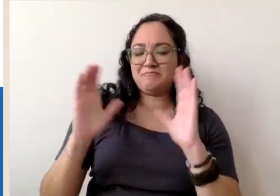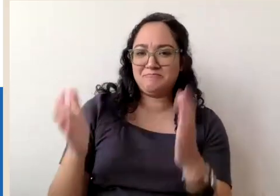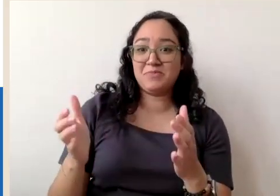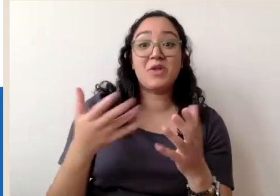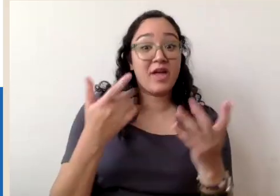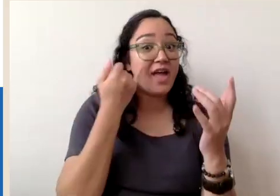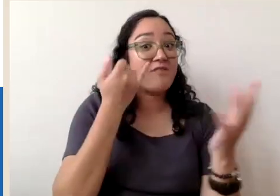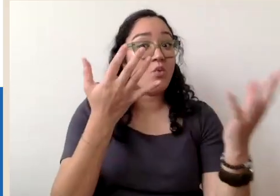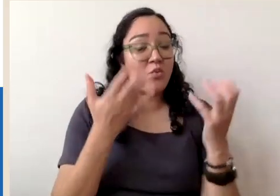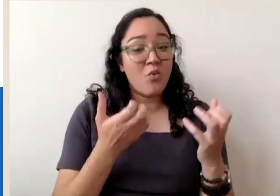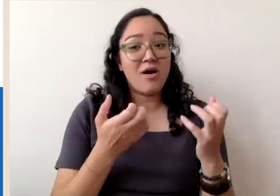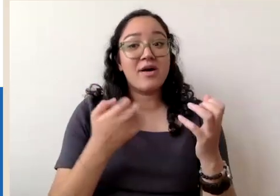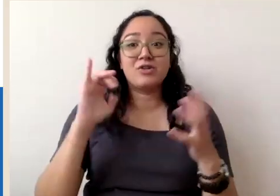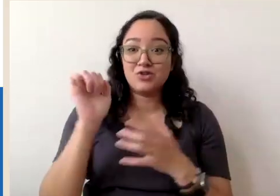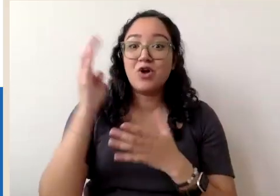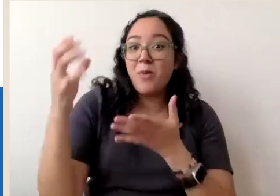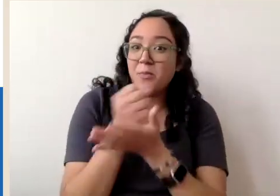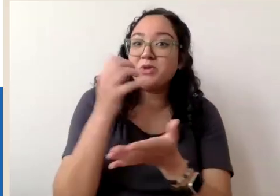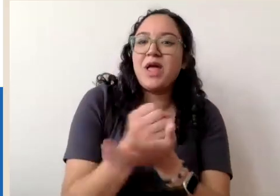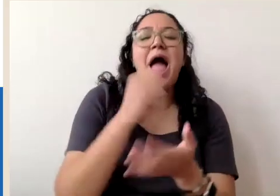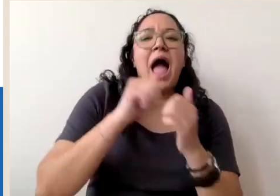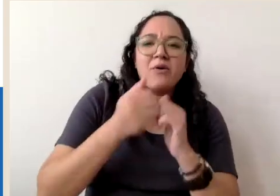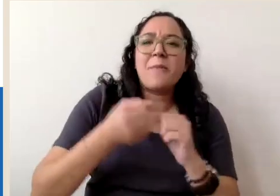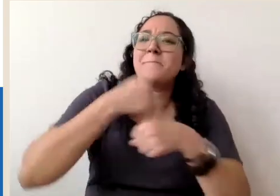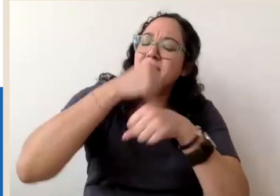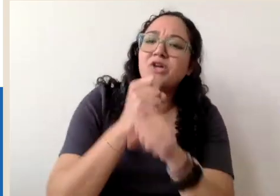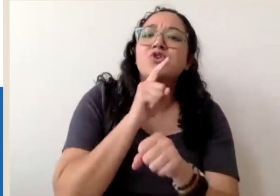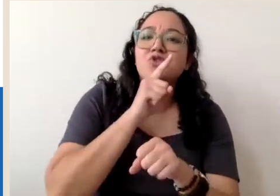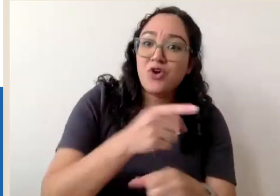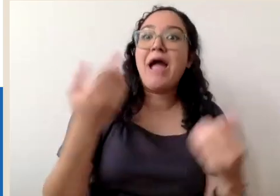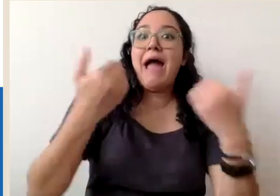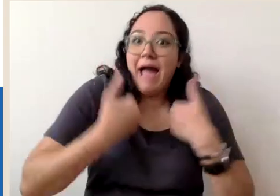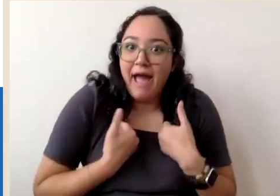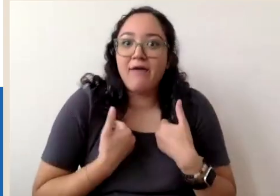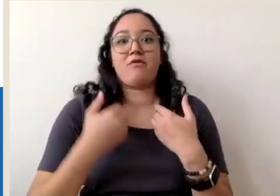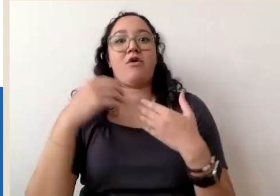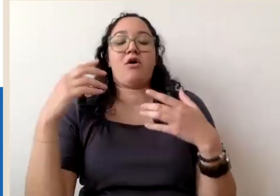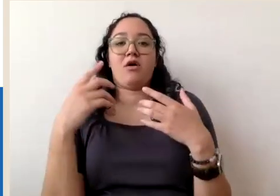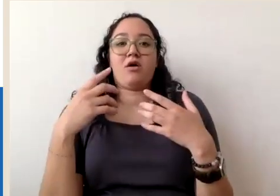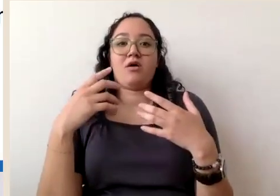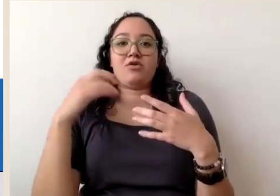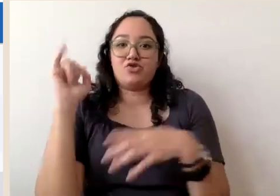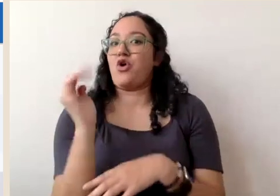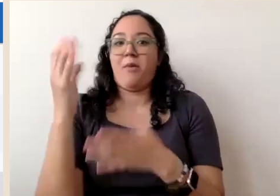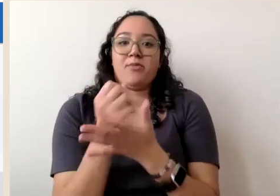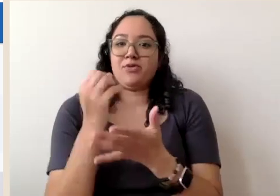employment opportunities, how can we ensure they are in employment opportunities after that training has been completed?